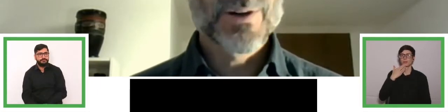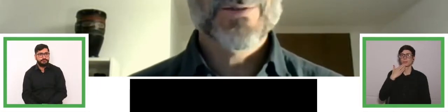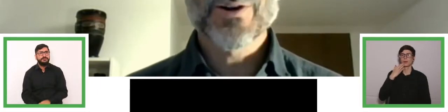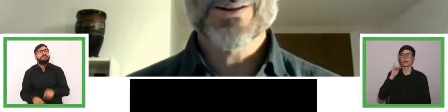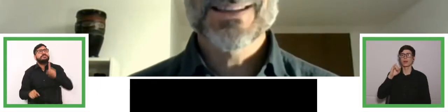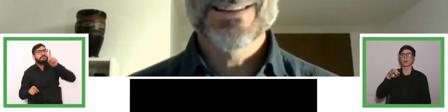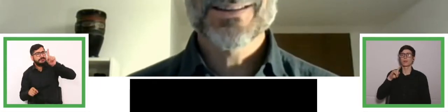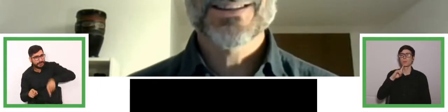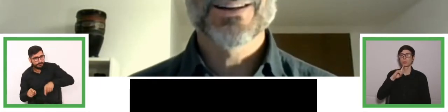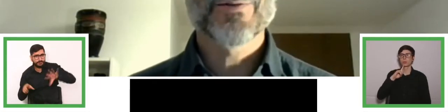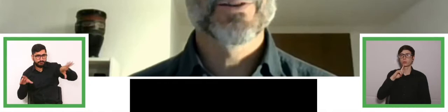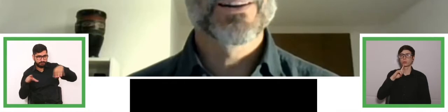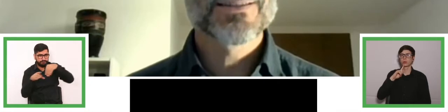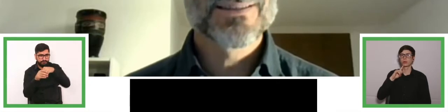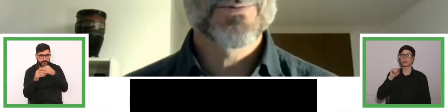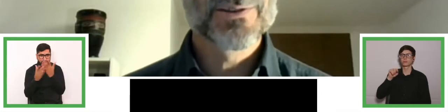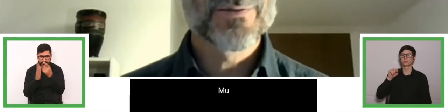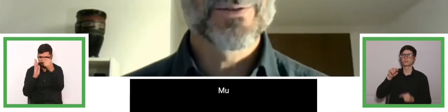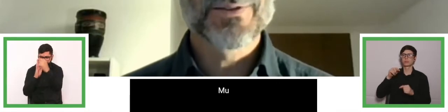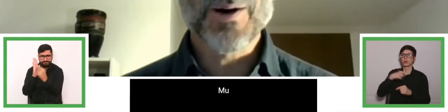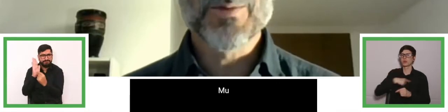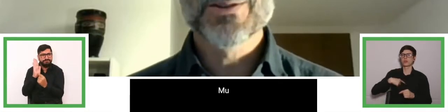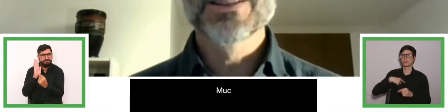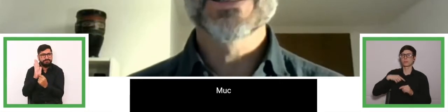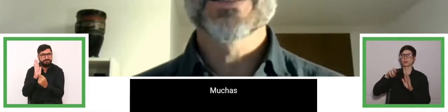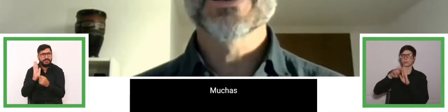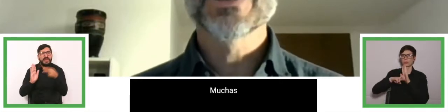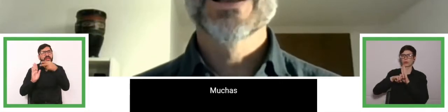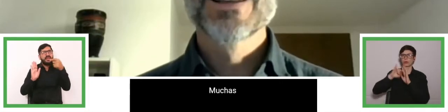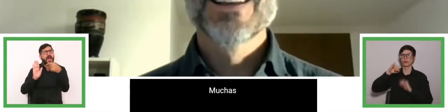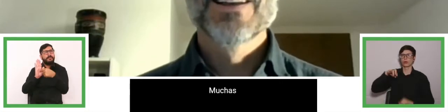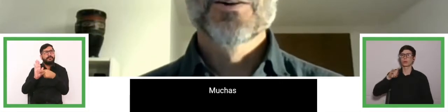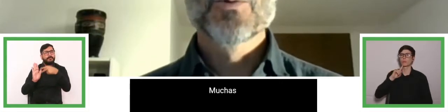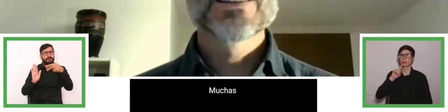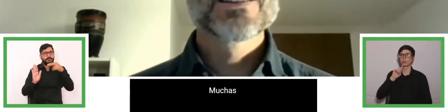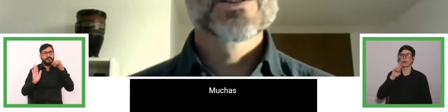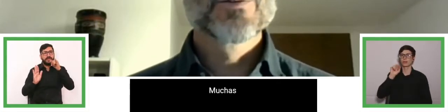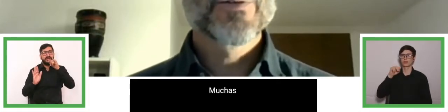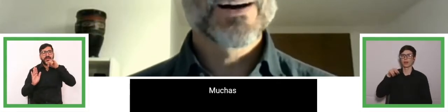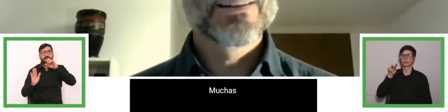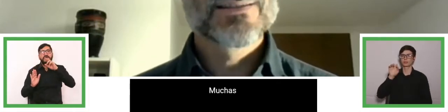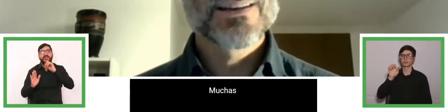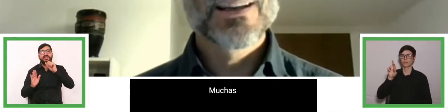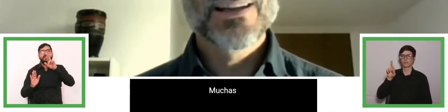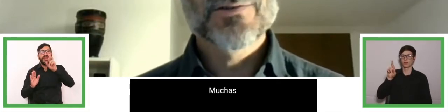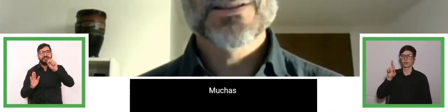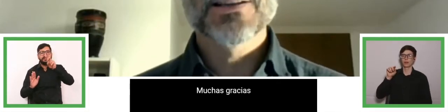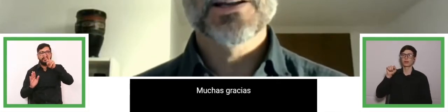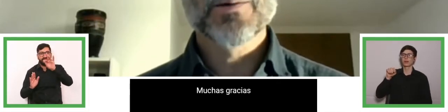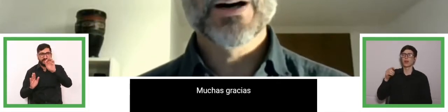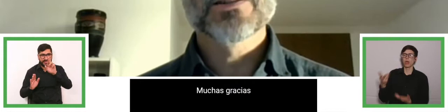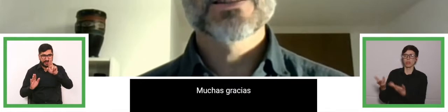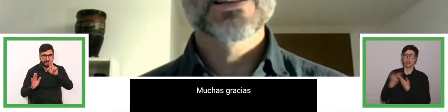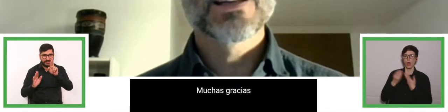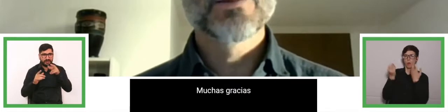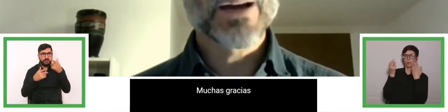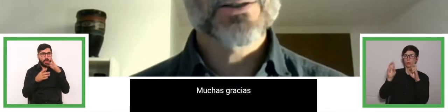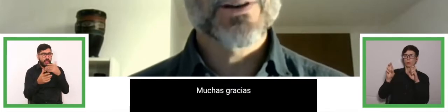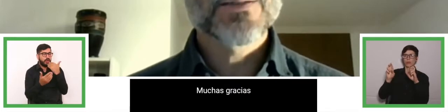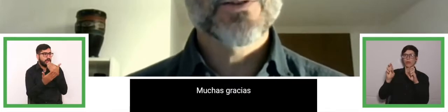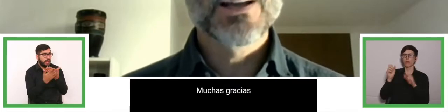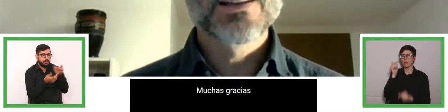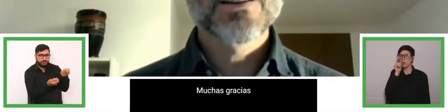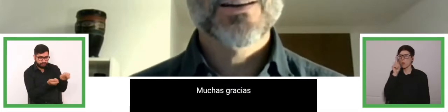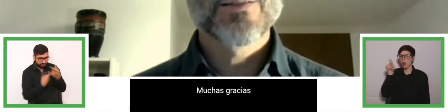Thank you very much for hosting us and offering us this wonderful opportunity today. What did you find interesting about